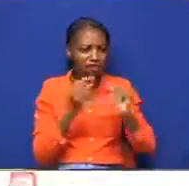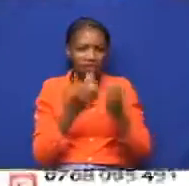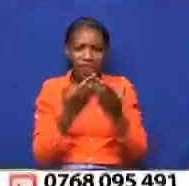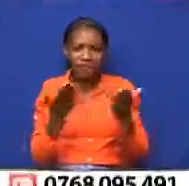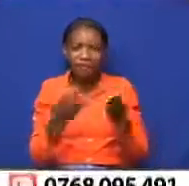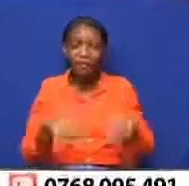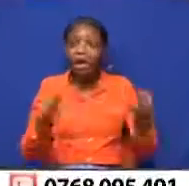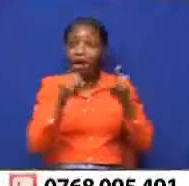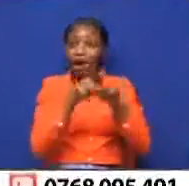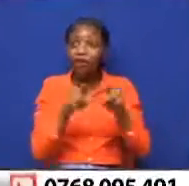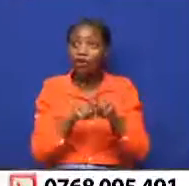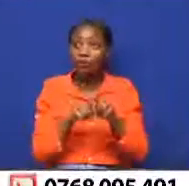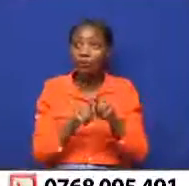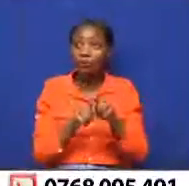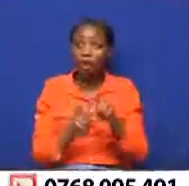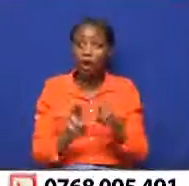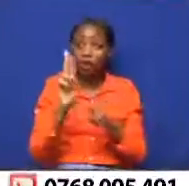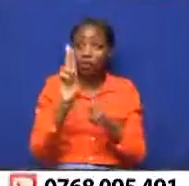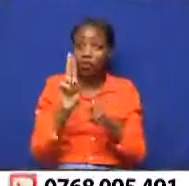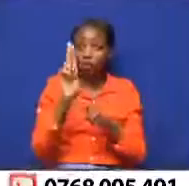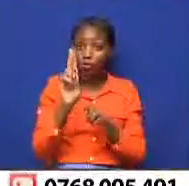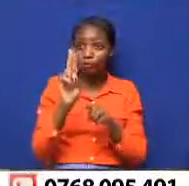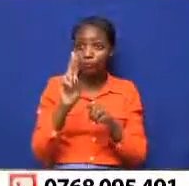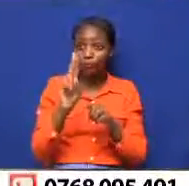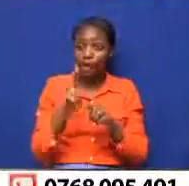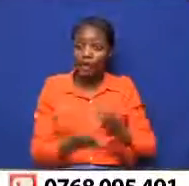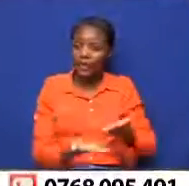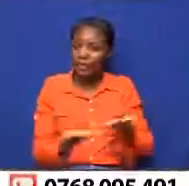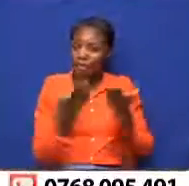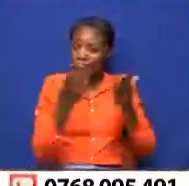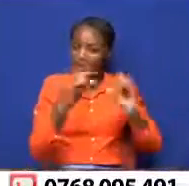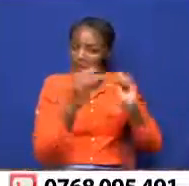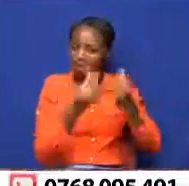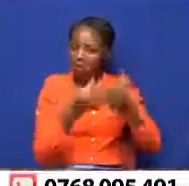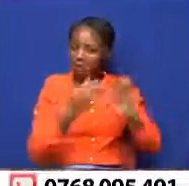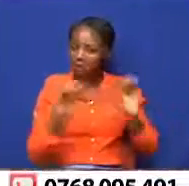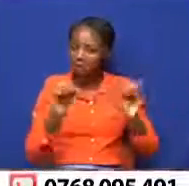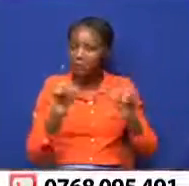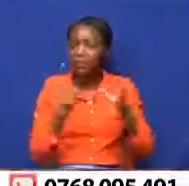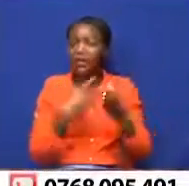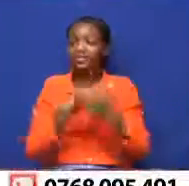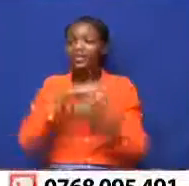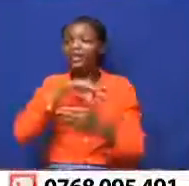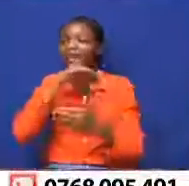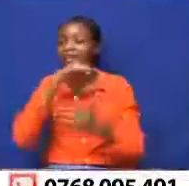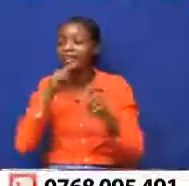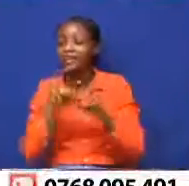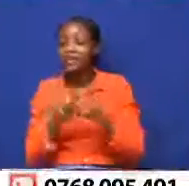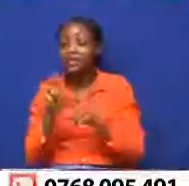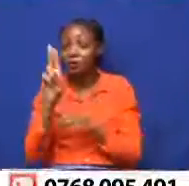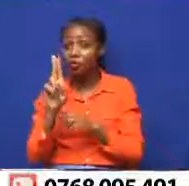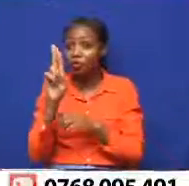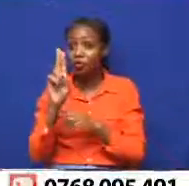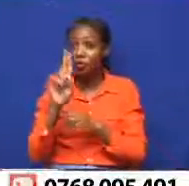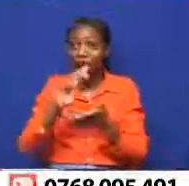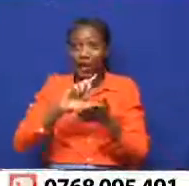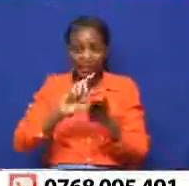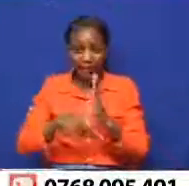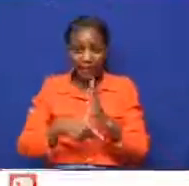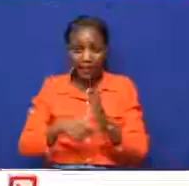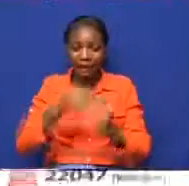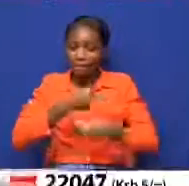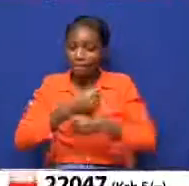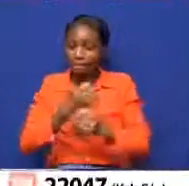A president was fast losing grip of his political backyard. Raila Odinga and President Uhuru Kenyatta then crafted the Building